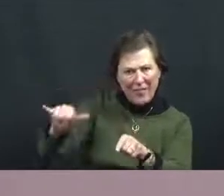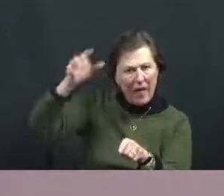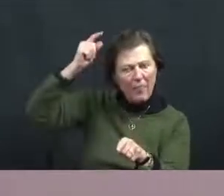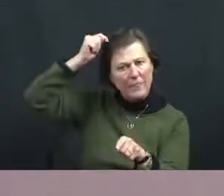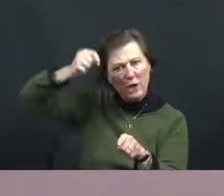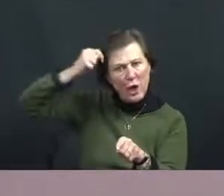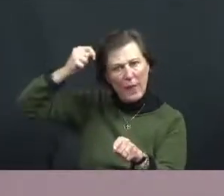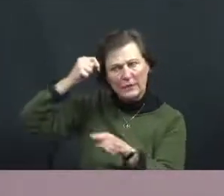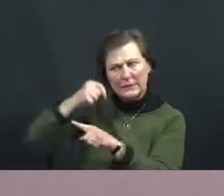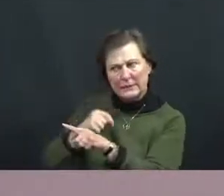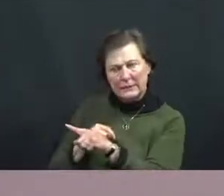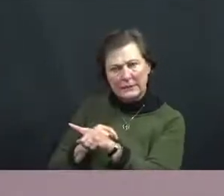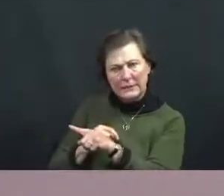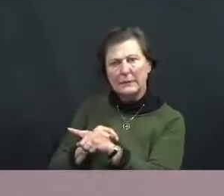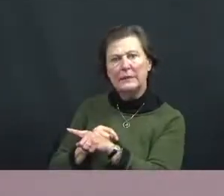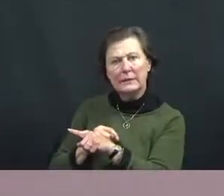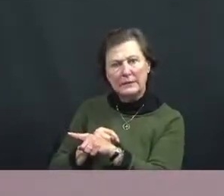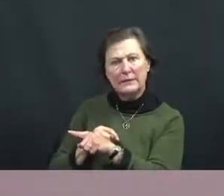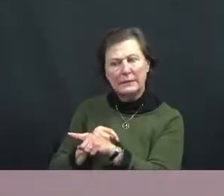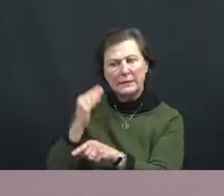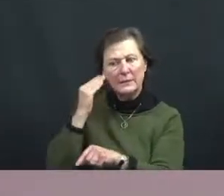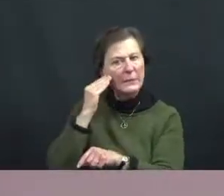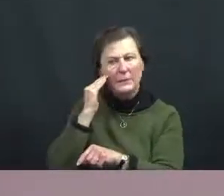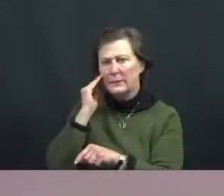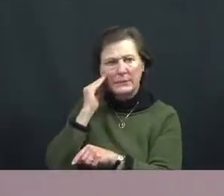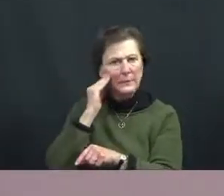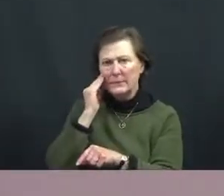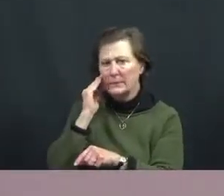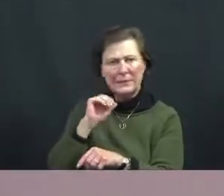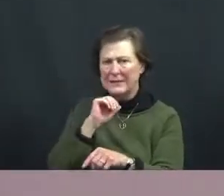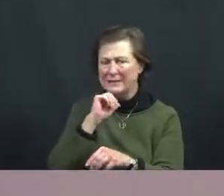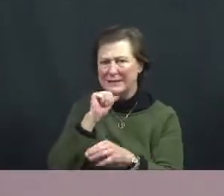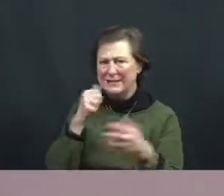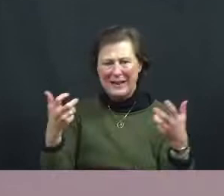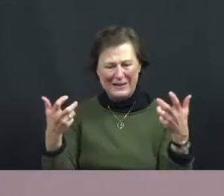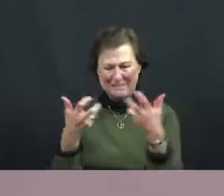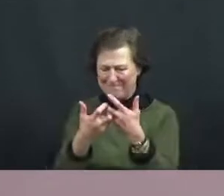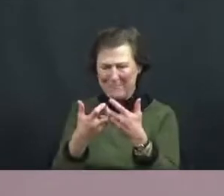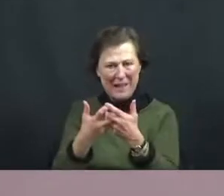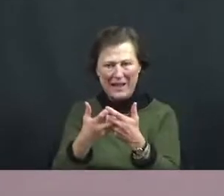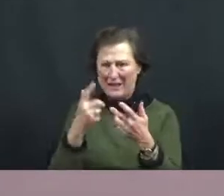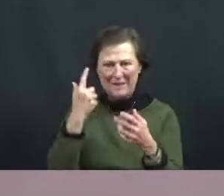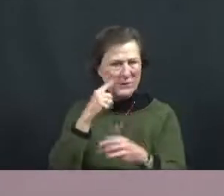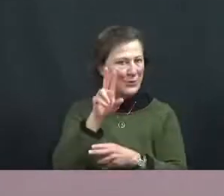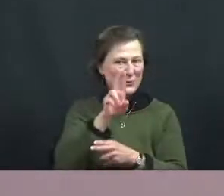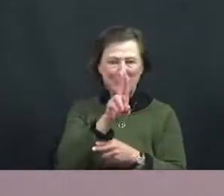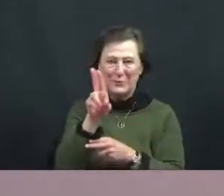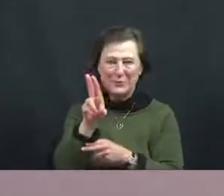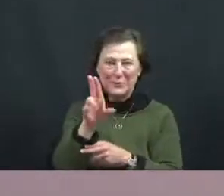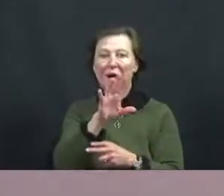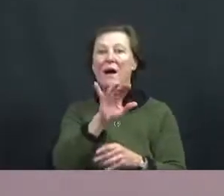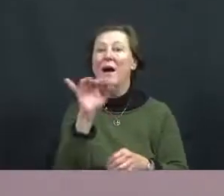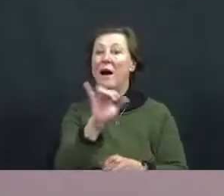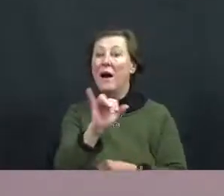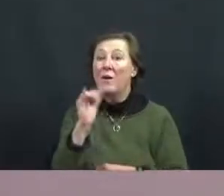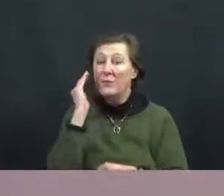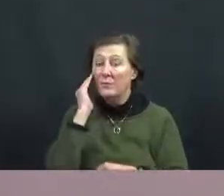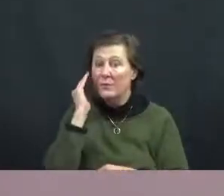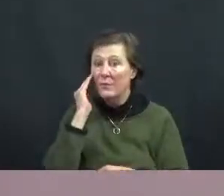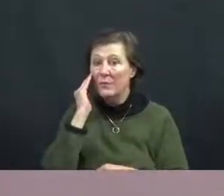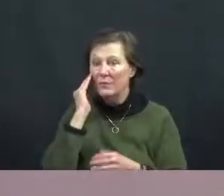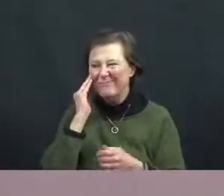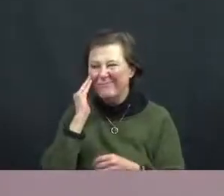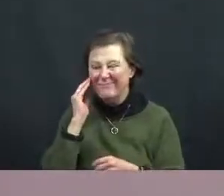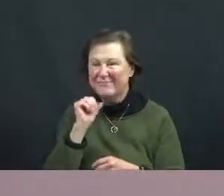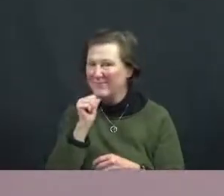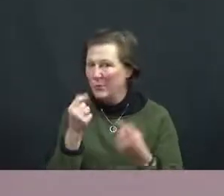theology, she knew that it was ill-suited for Unitarian Universalists, and also she knew that it wasn't going to